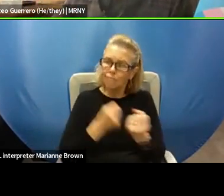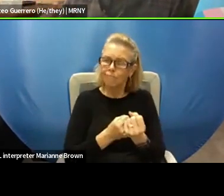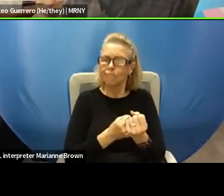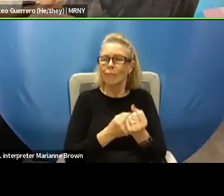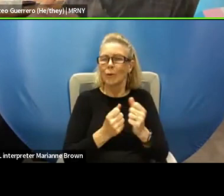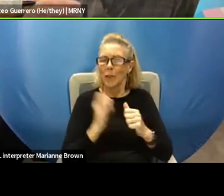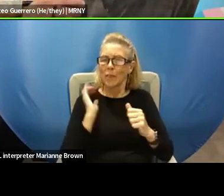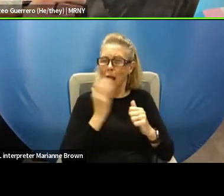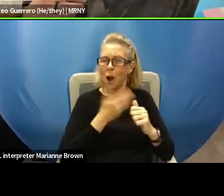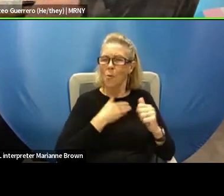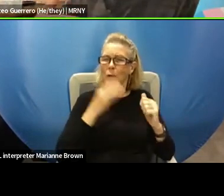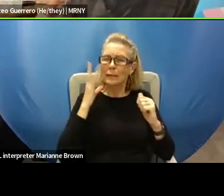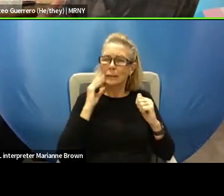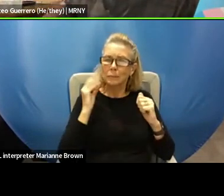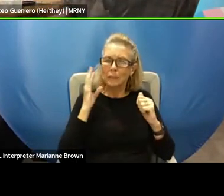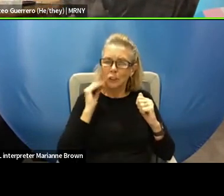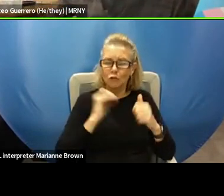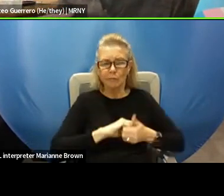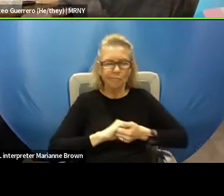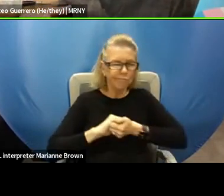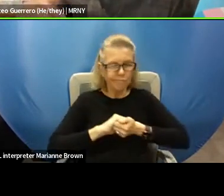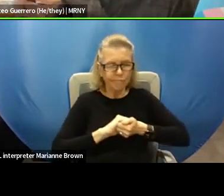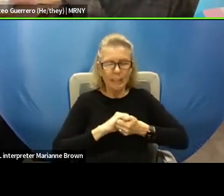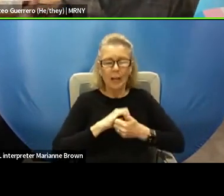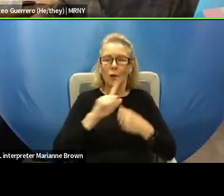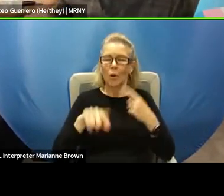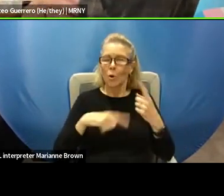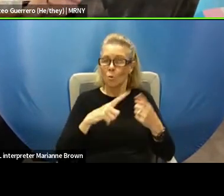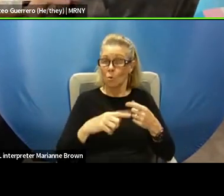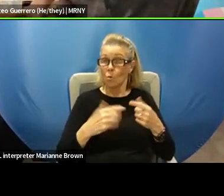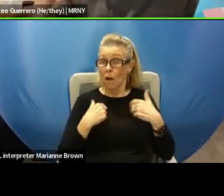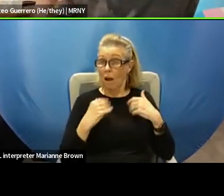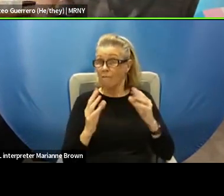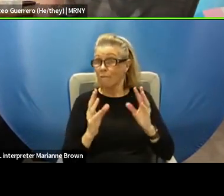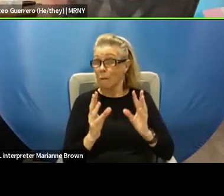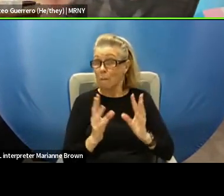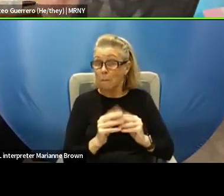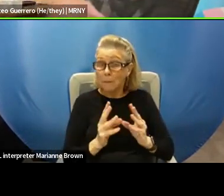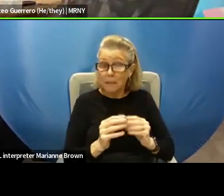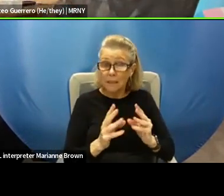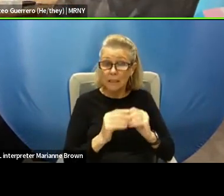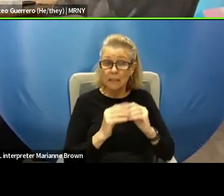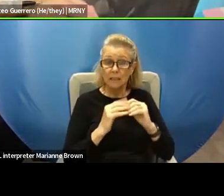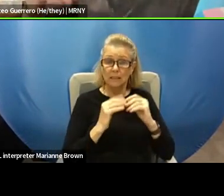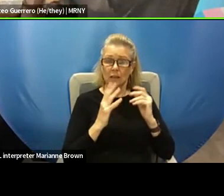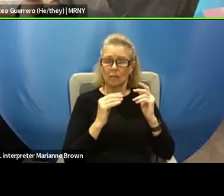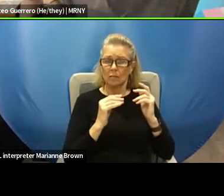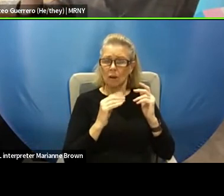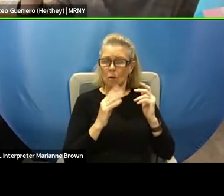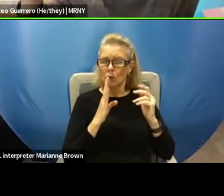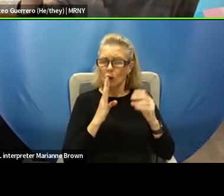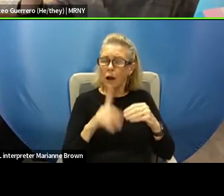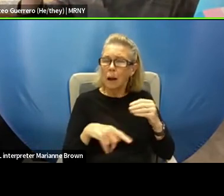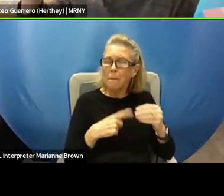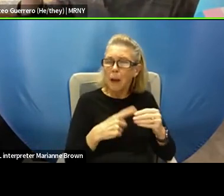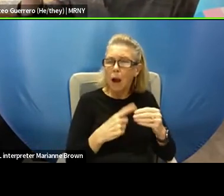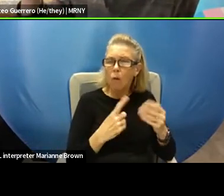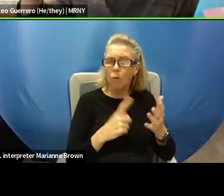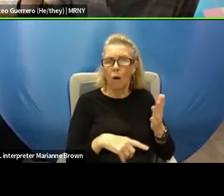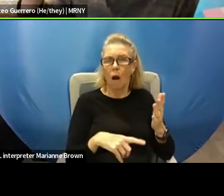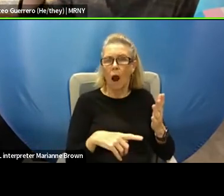experiences. Because when we have like meetings and Make the Road and talk about what does housing look like, what